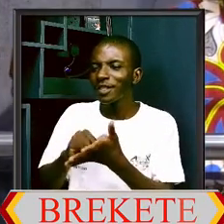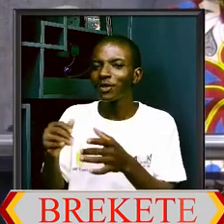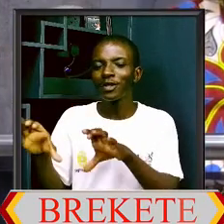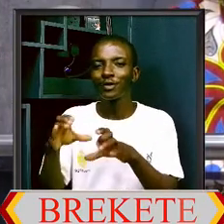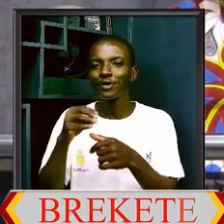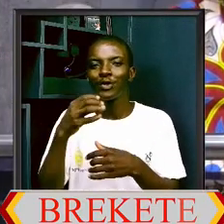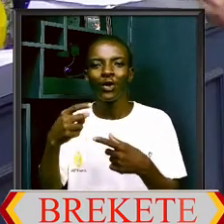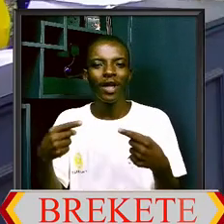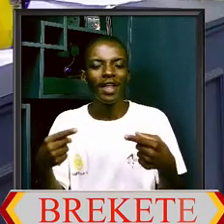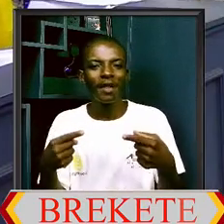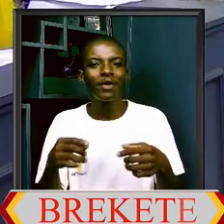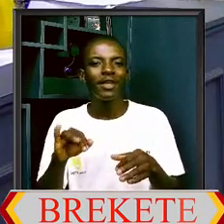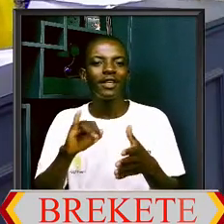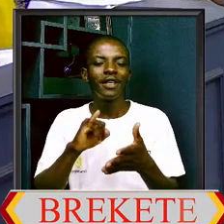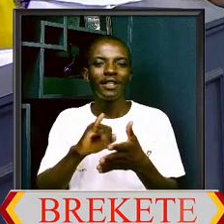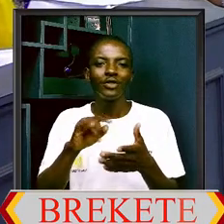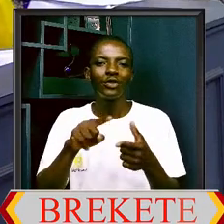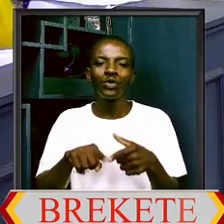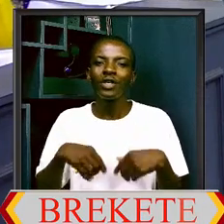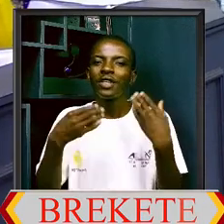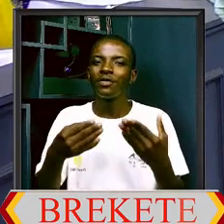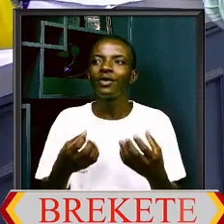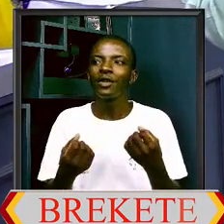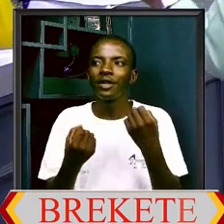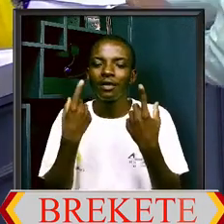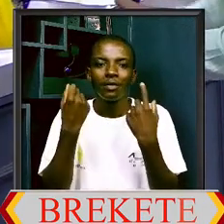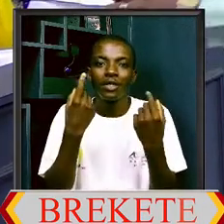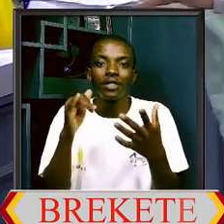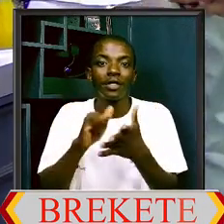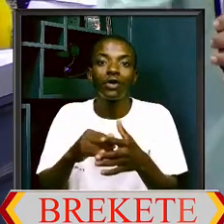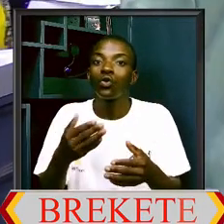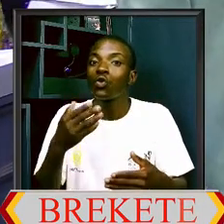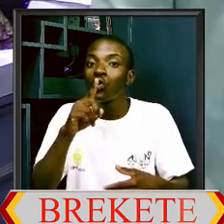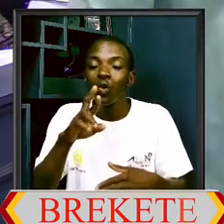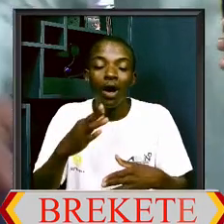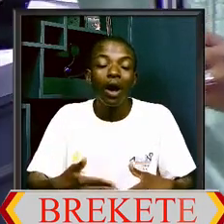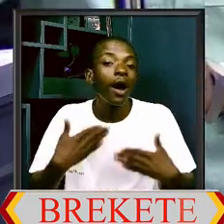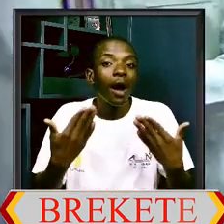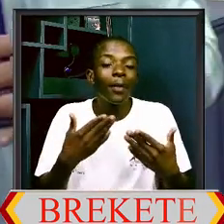enemy is to give your enemy the impression that you are